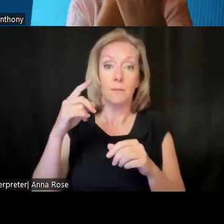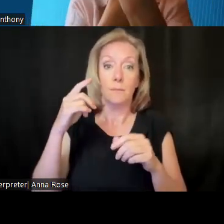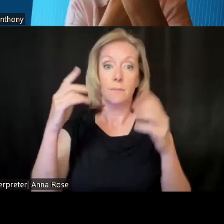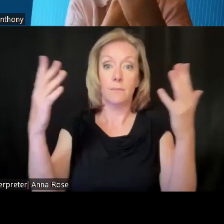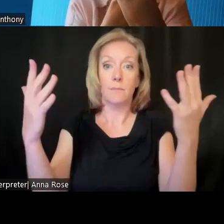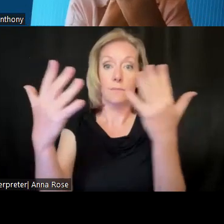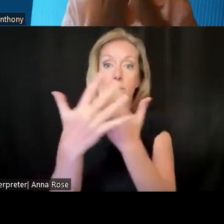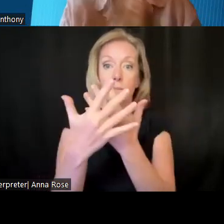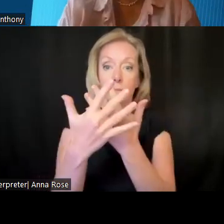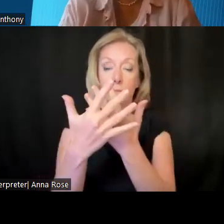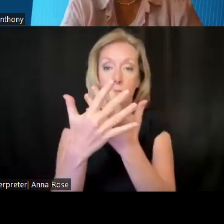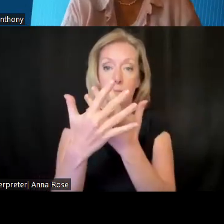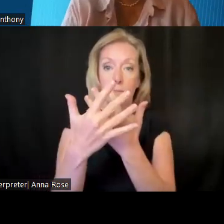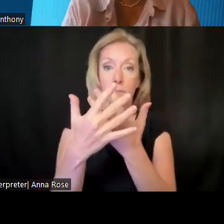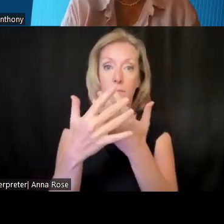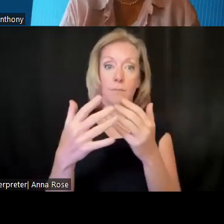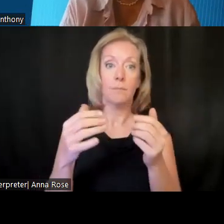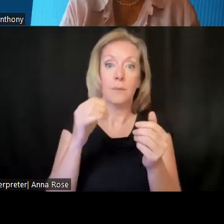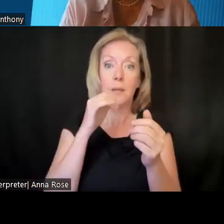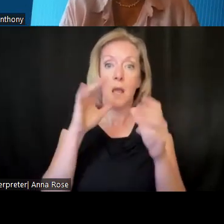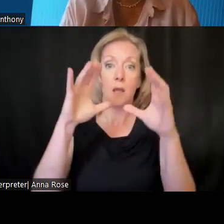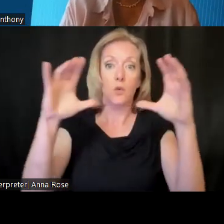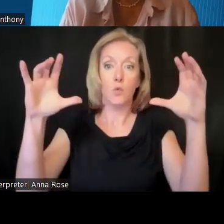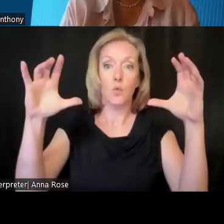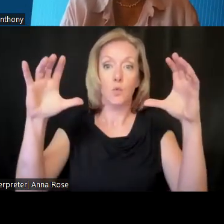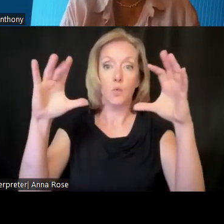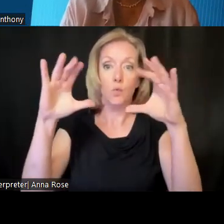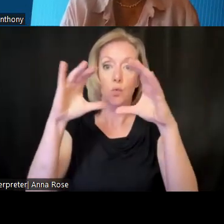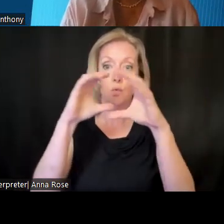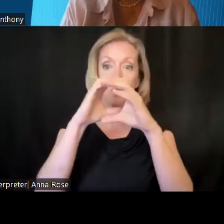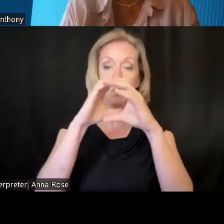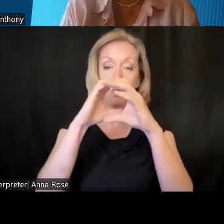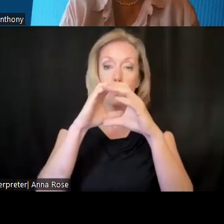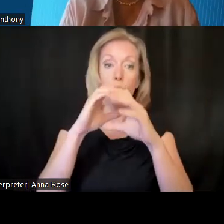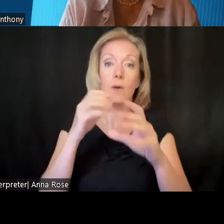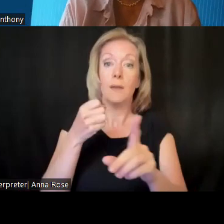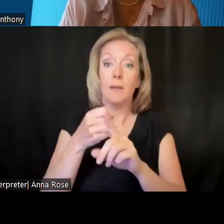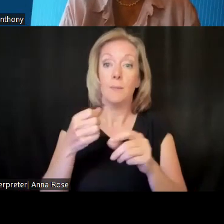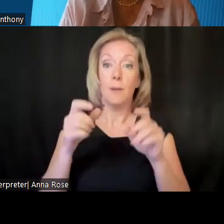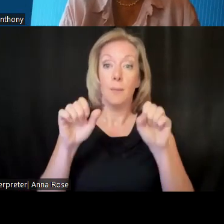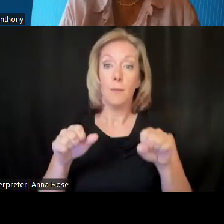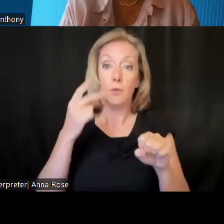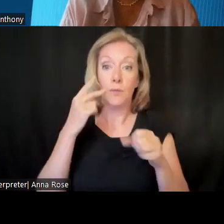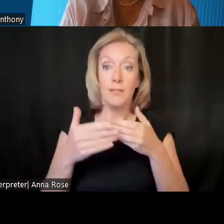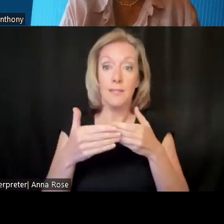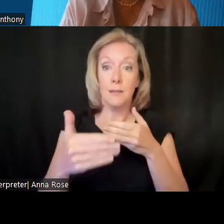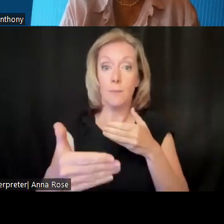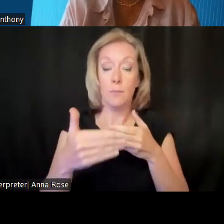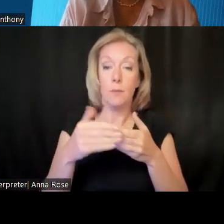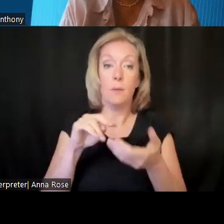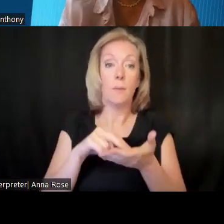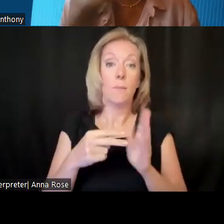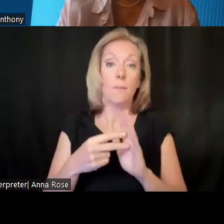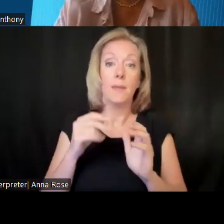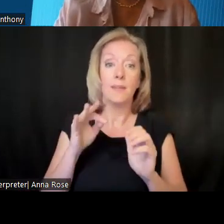eye image converges into the image. And how we see this with depth perception. So if that baby is allowed to pick